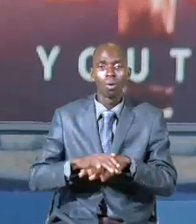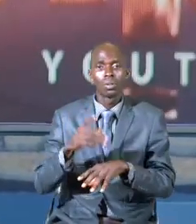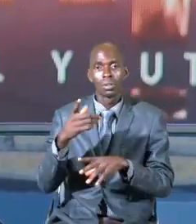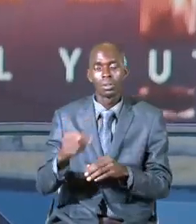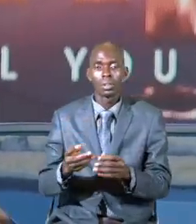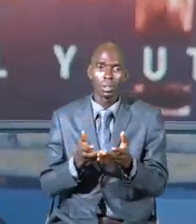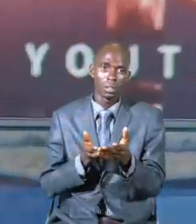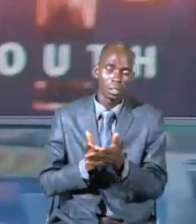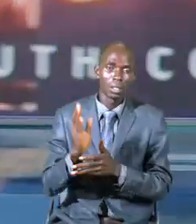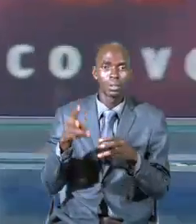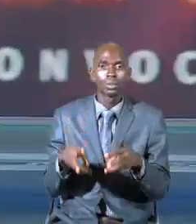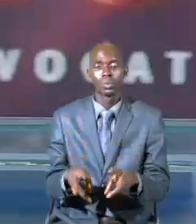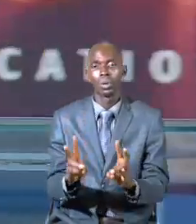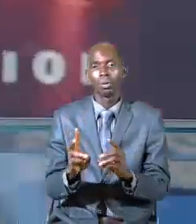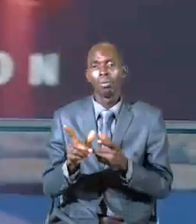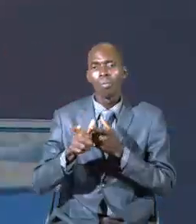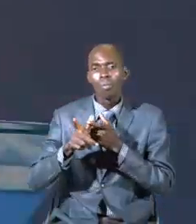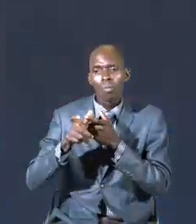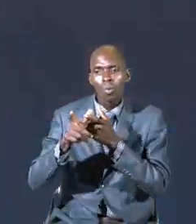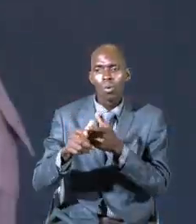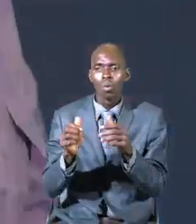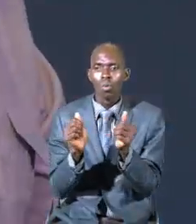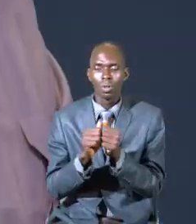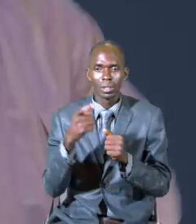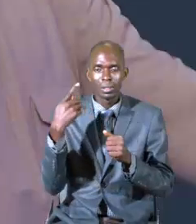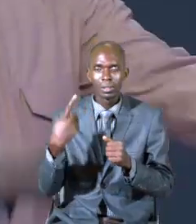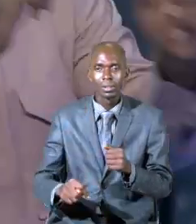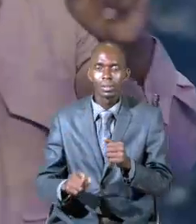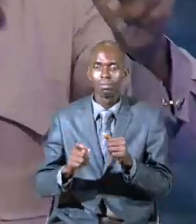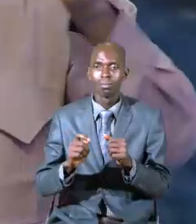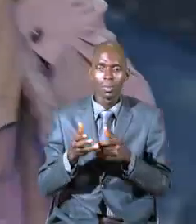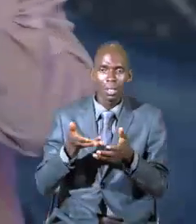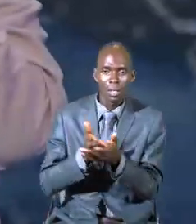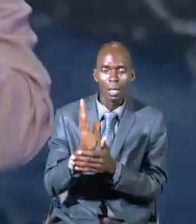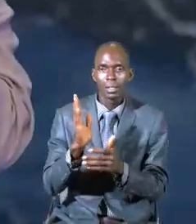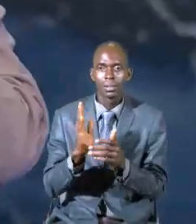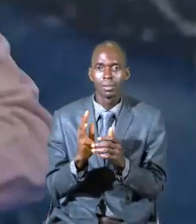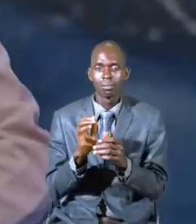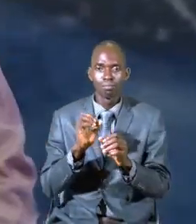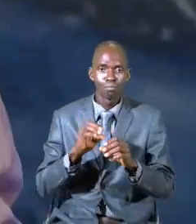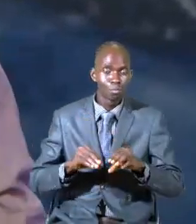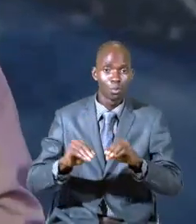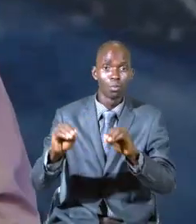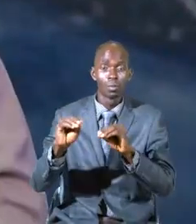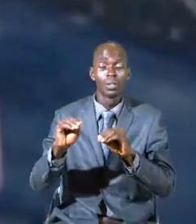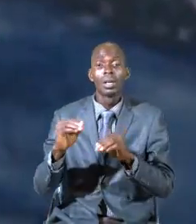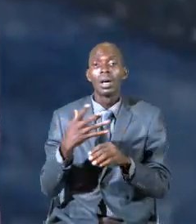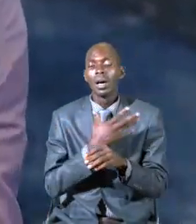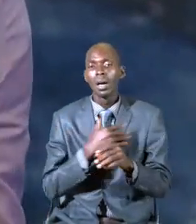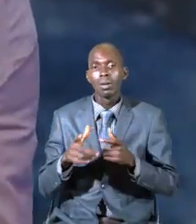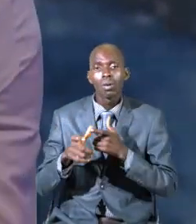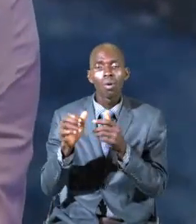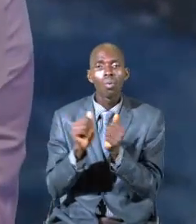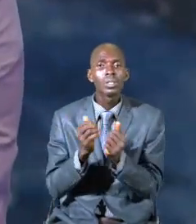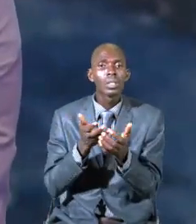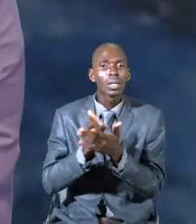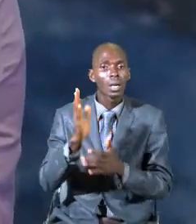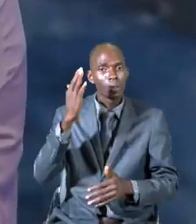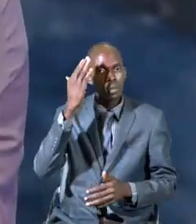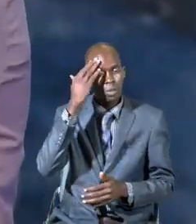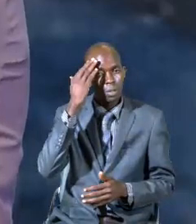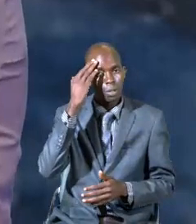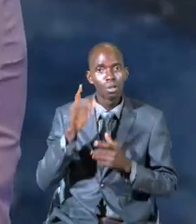track. Run with the right speed. And run with the right knowledge. and run